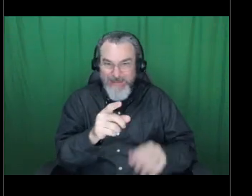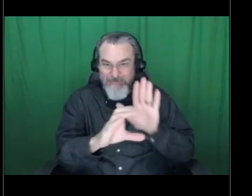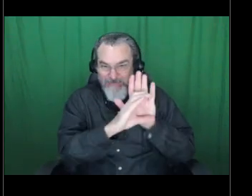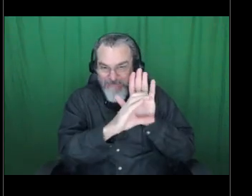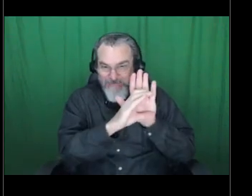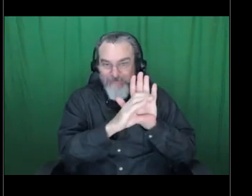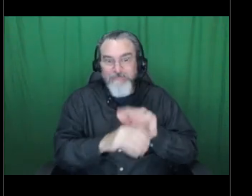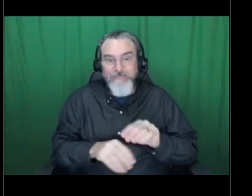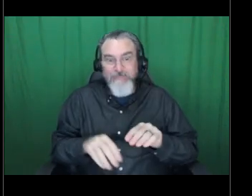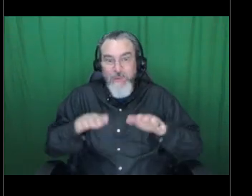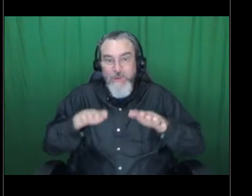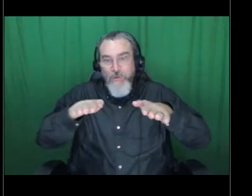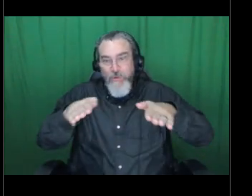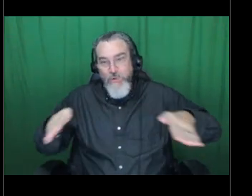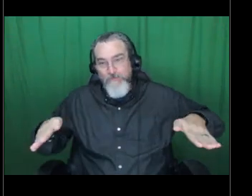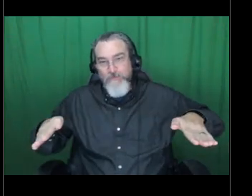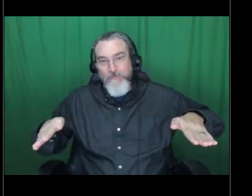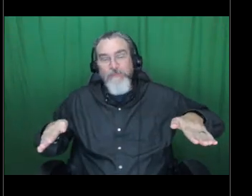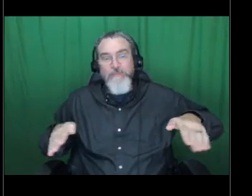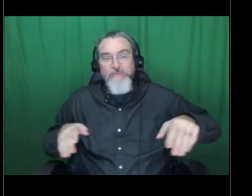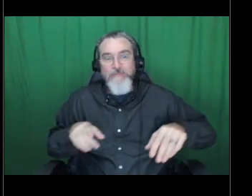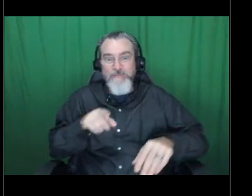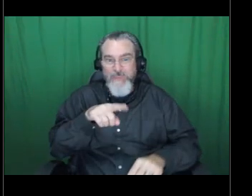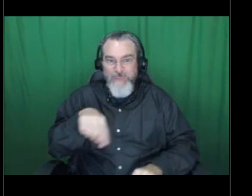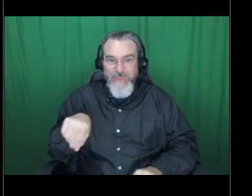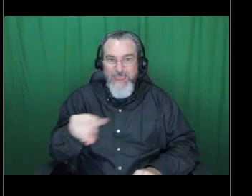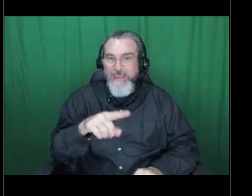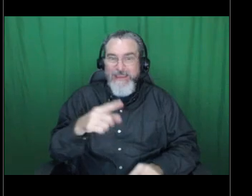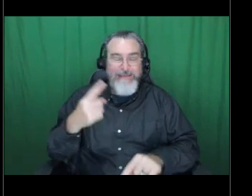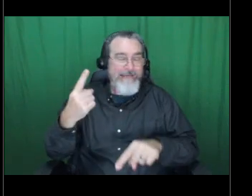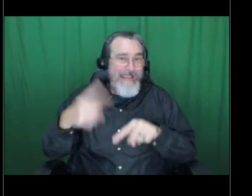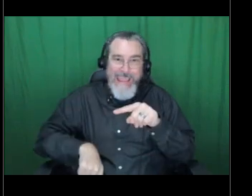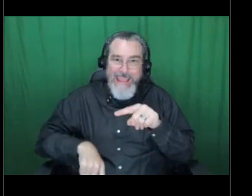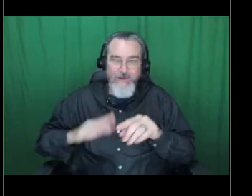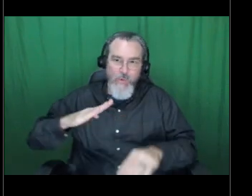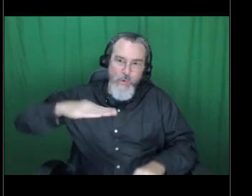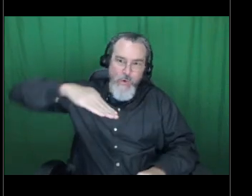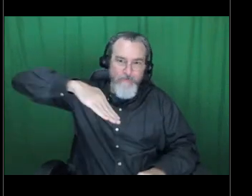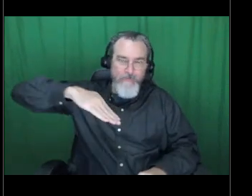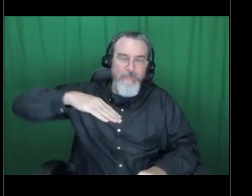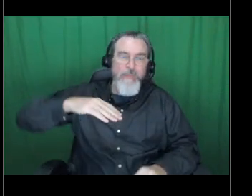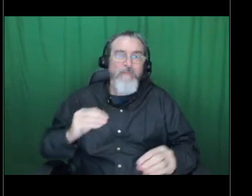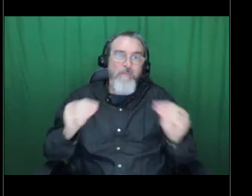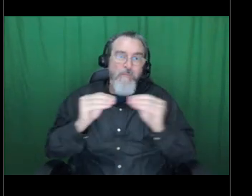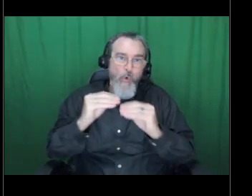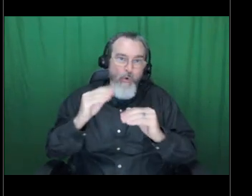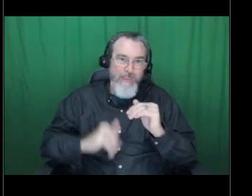would need slopes no steeper than 1 to 12.